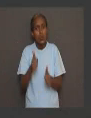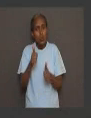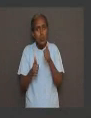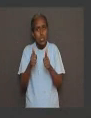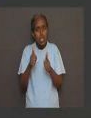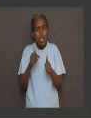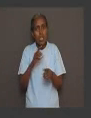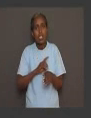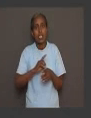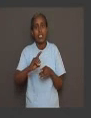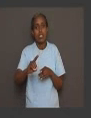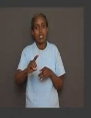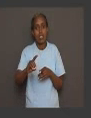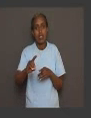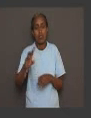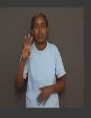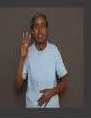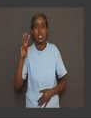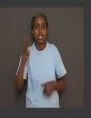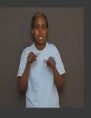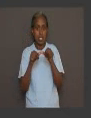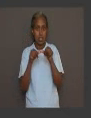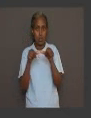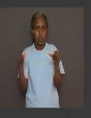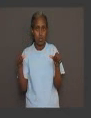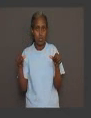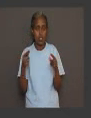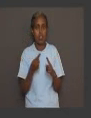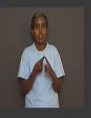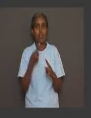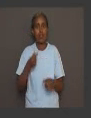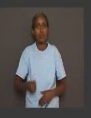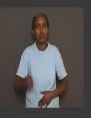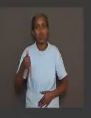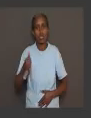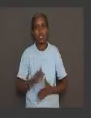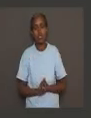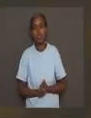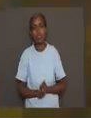a distance of 6 units from the origin.